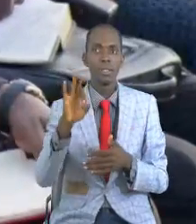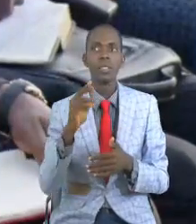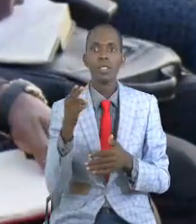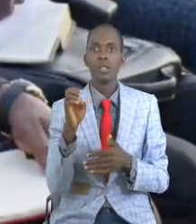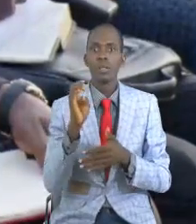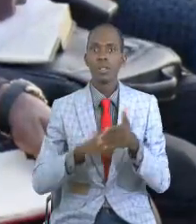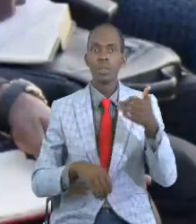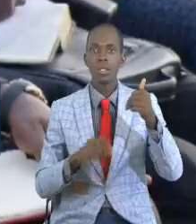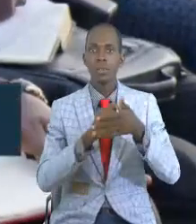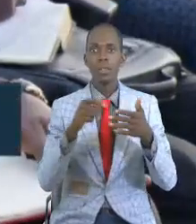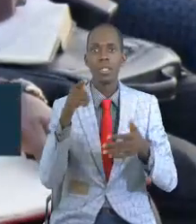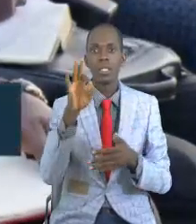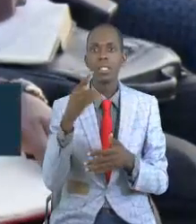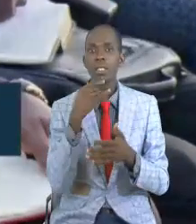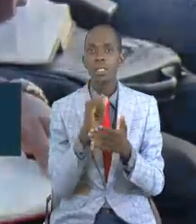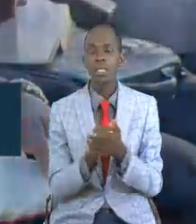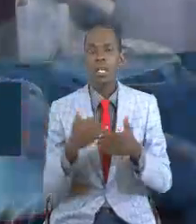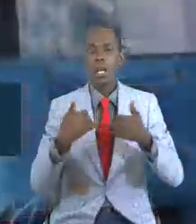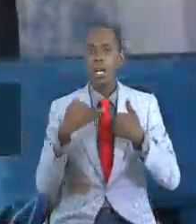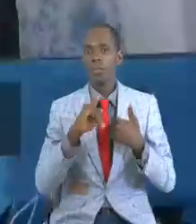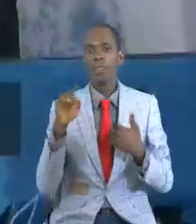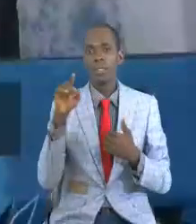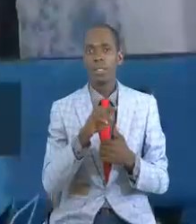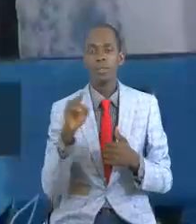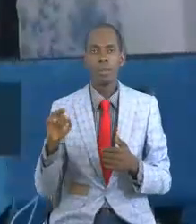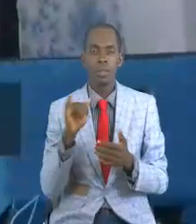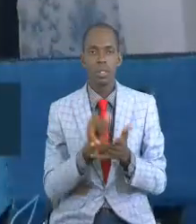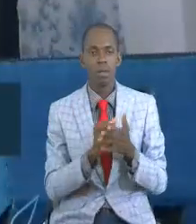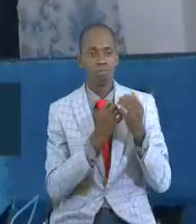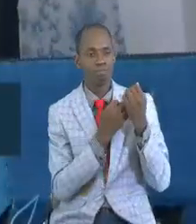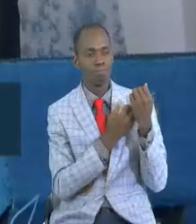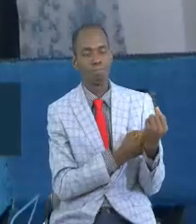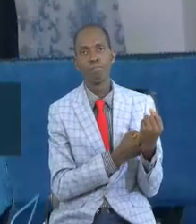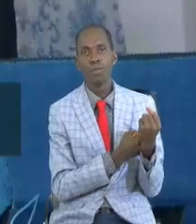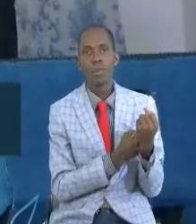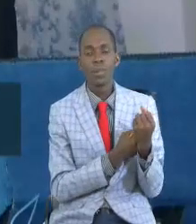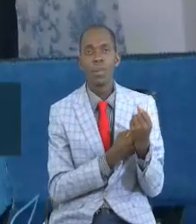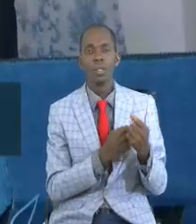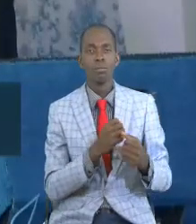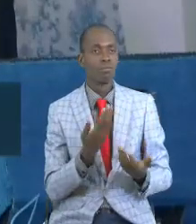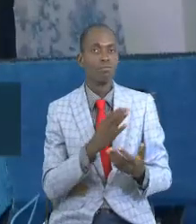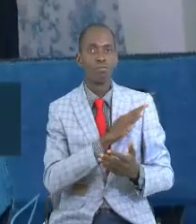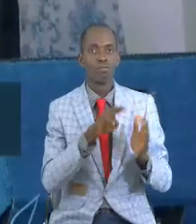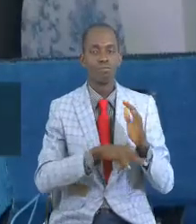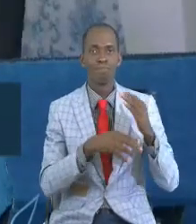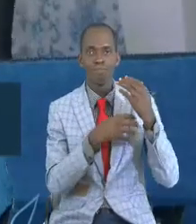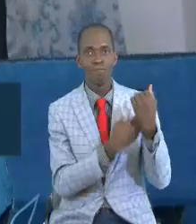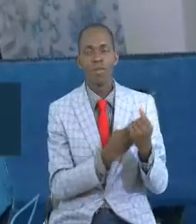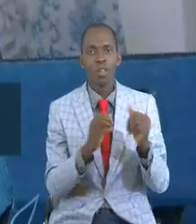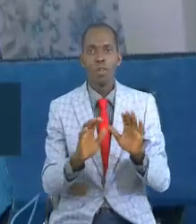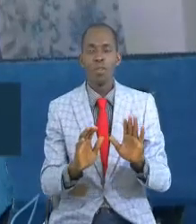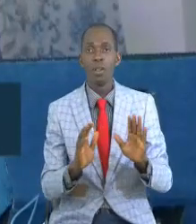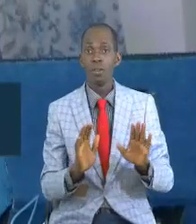says, having therefore, brethren, boldness, courage, having then fearlessness, because